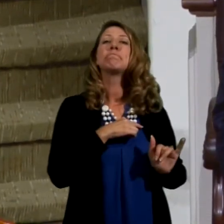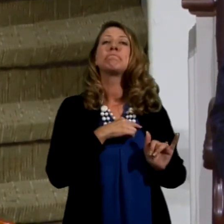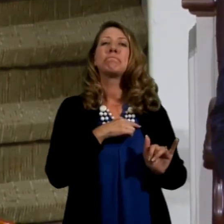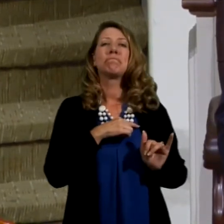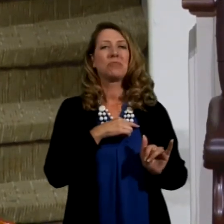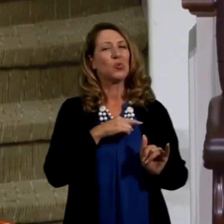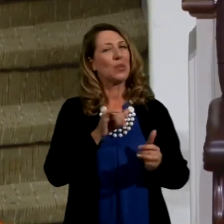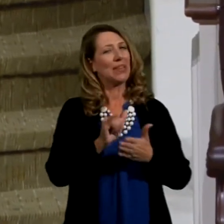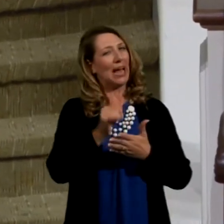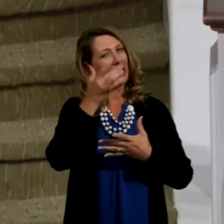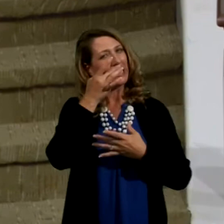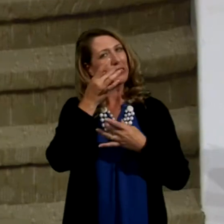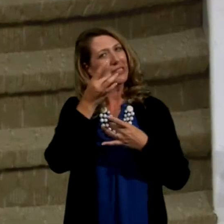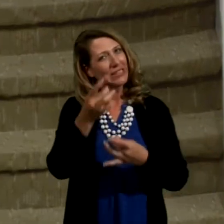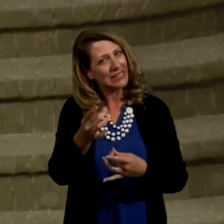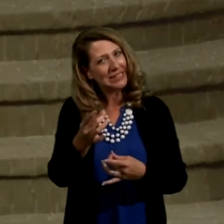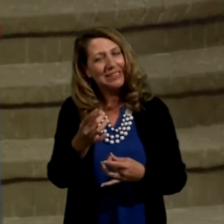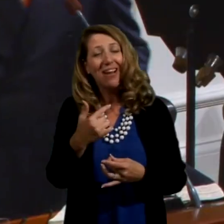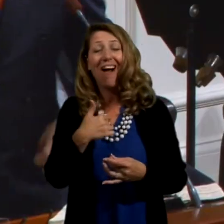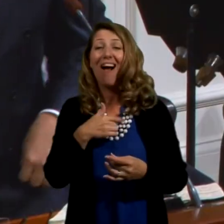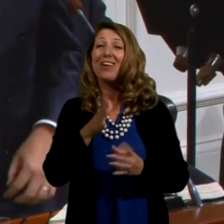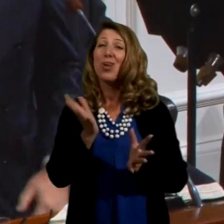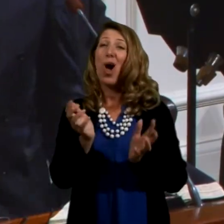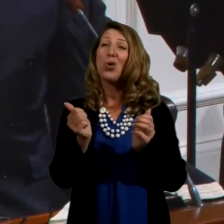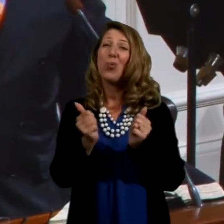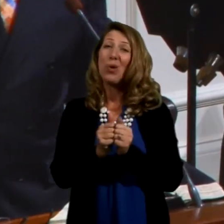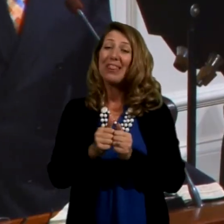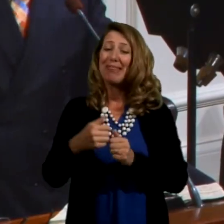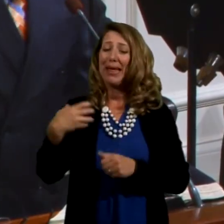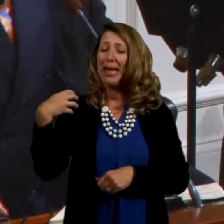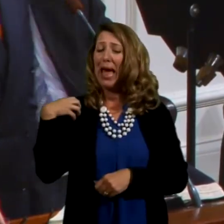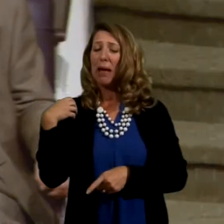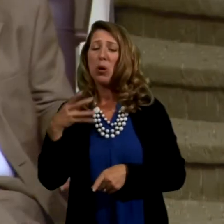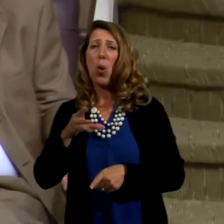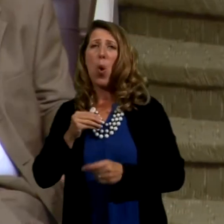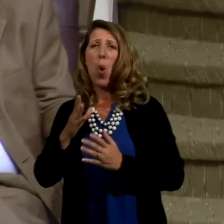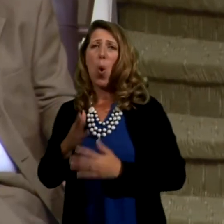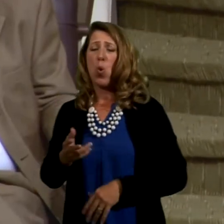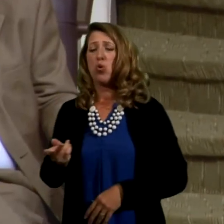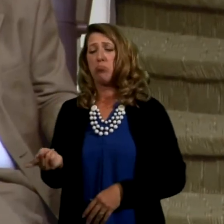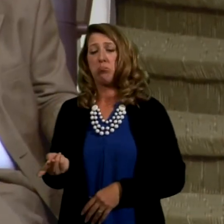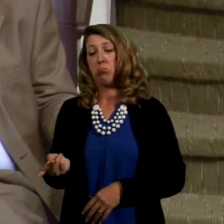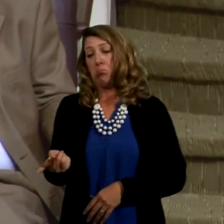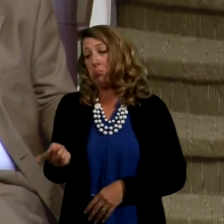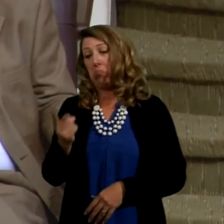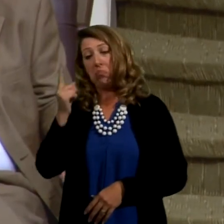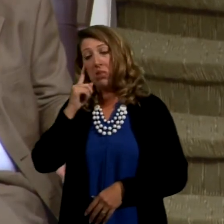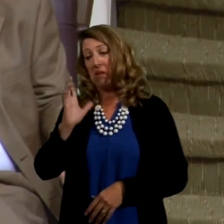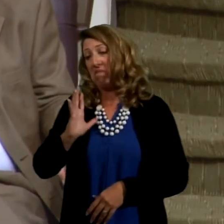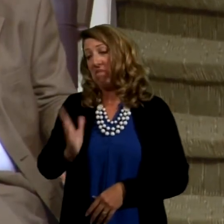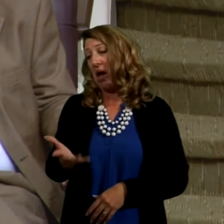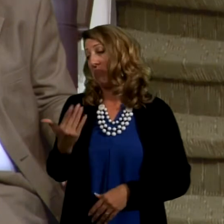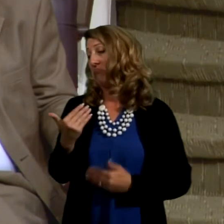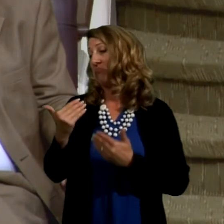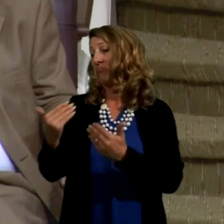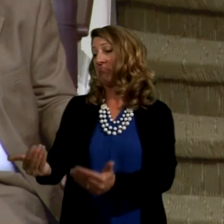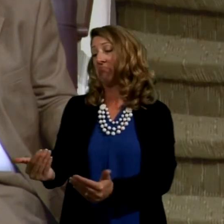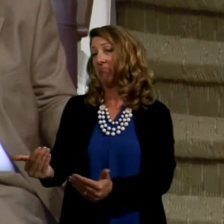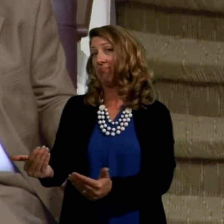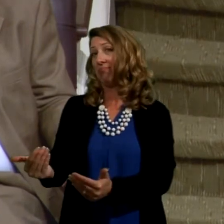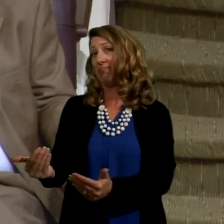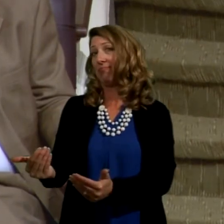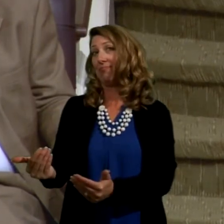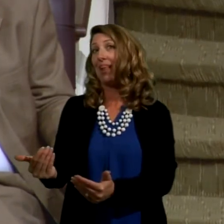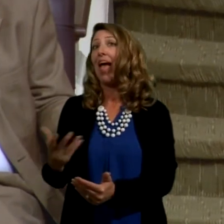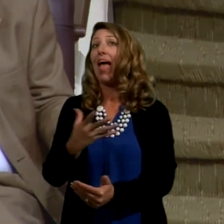It's interesting. He says, you know what? I've talked to the captain and I've talked to the owner. He's got the most to lose. He thinks we ought to go. And they